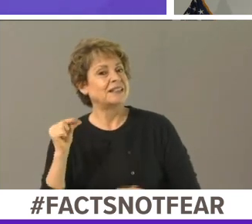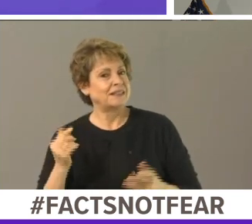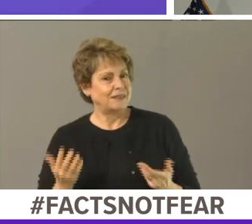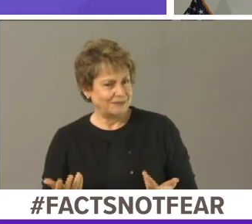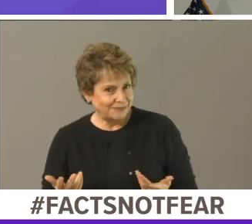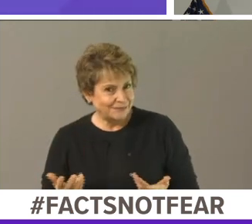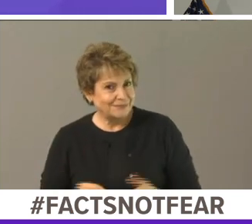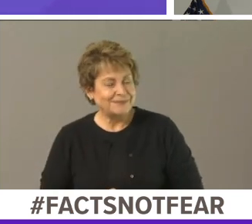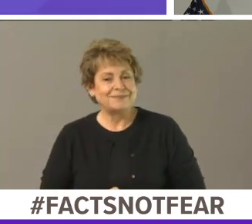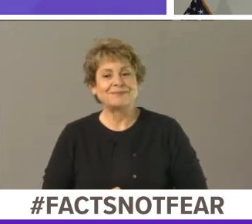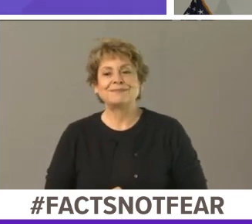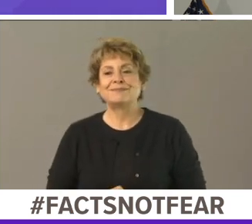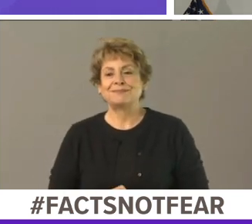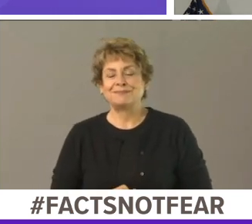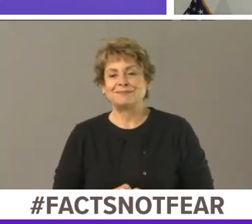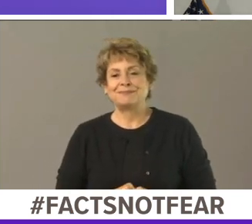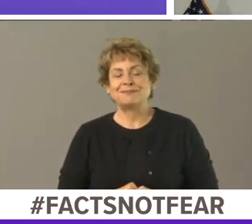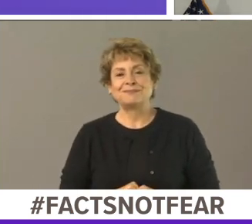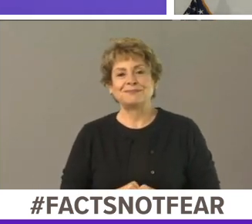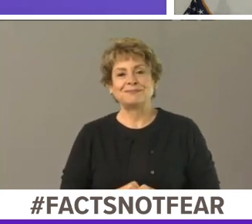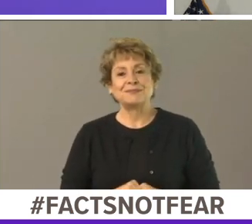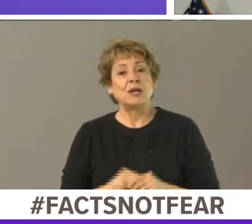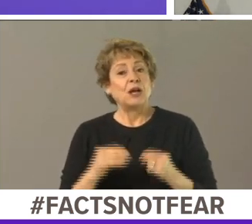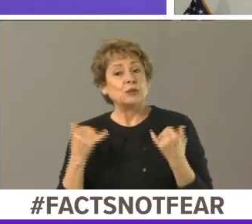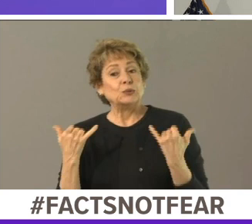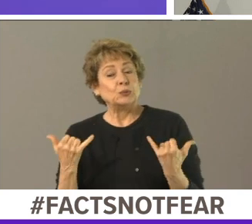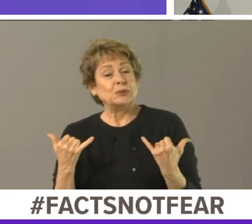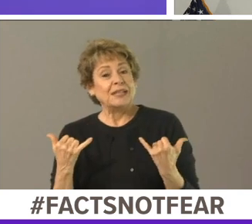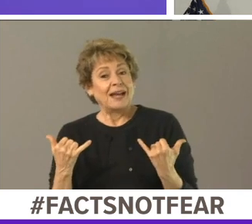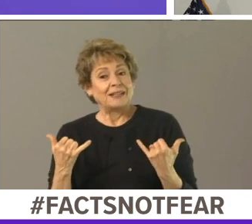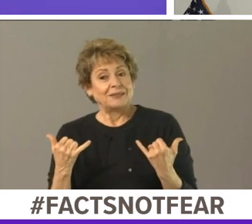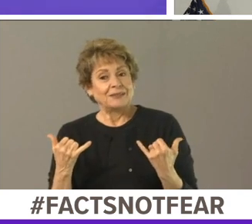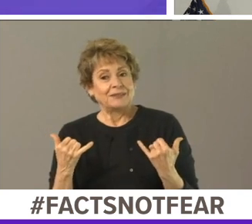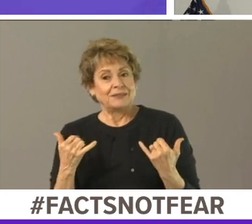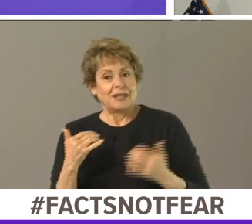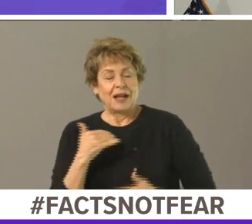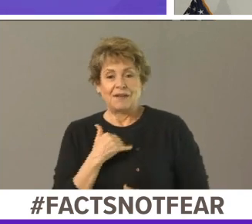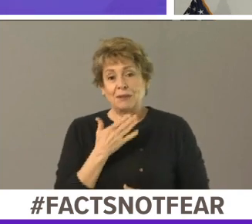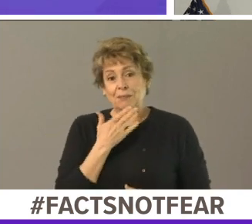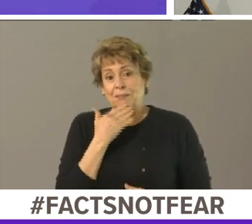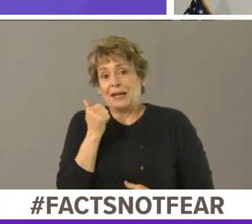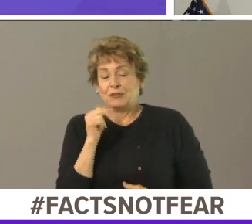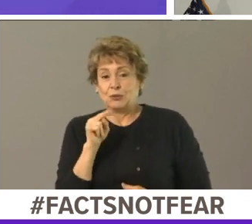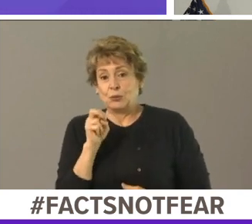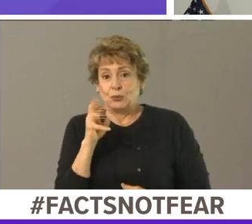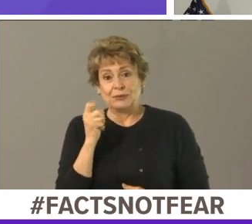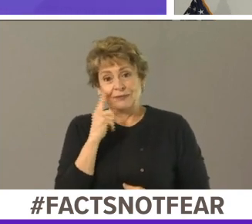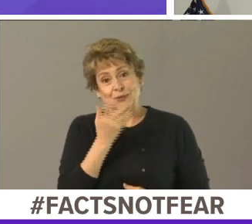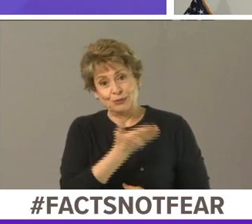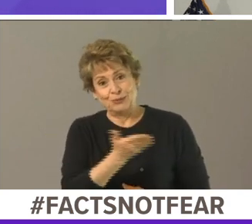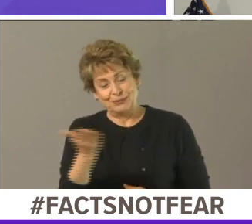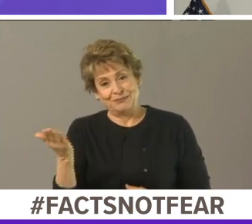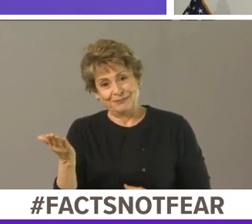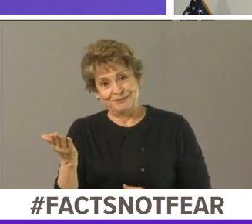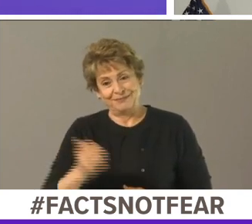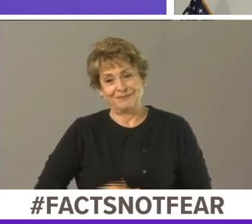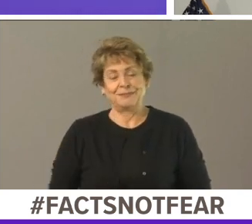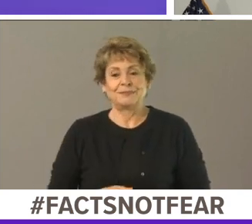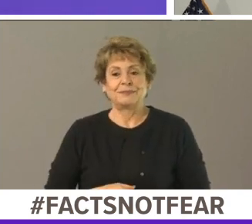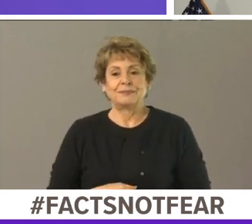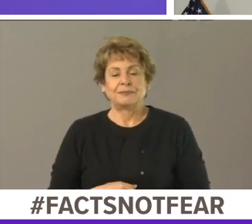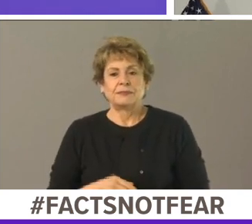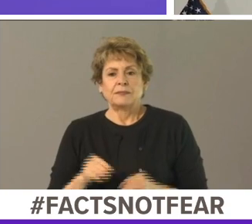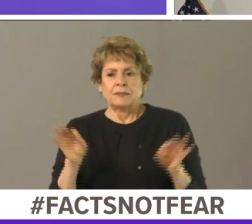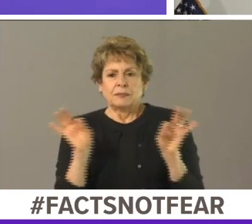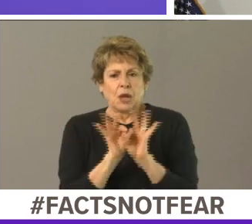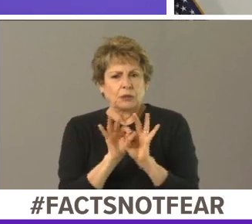So today I have better news, but I also want to say, so that people understand the truth around what's in front